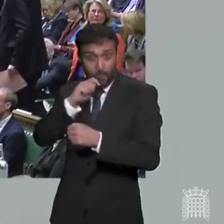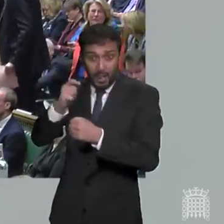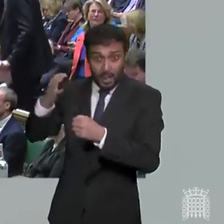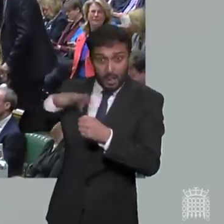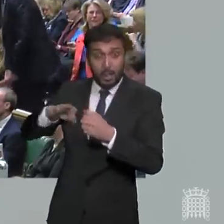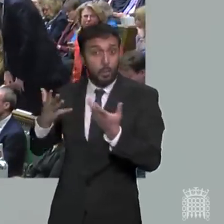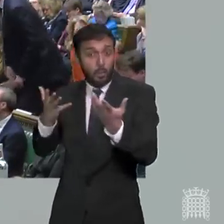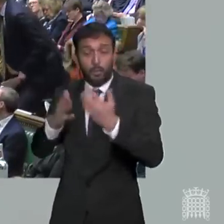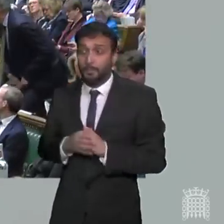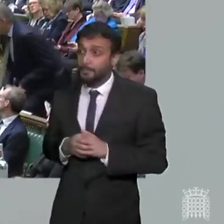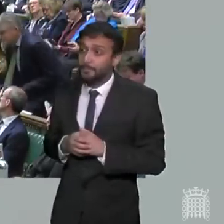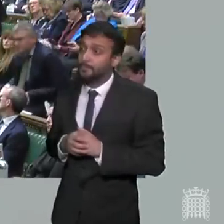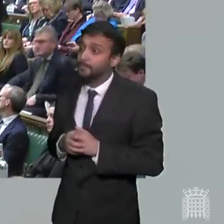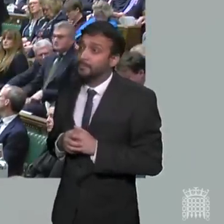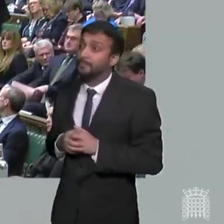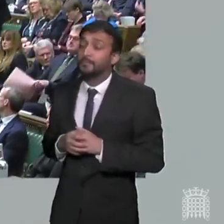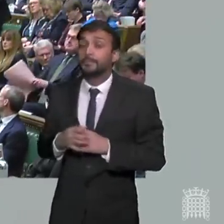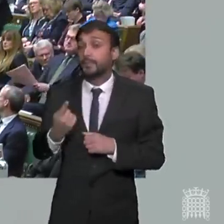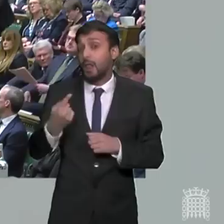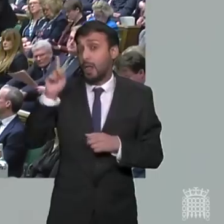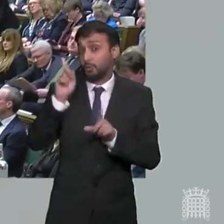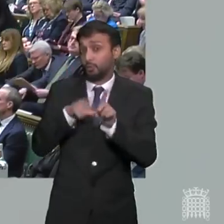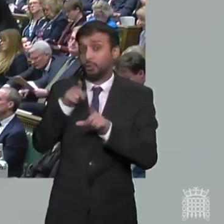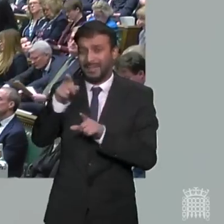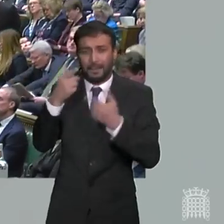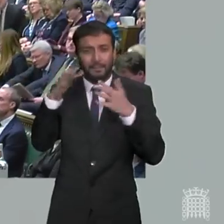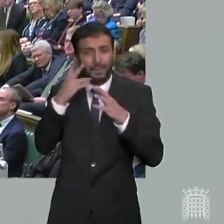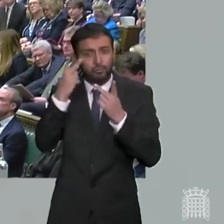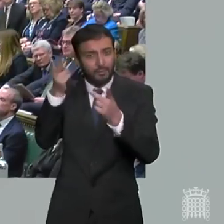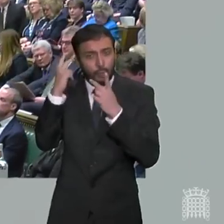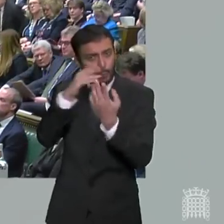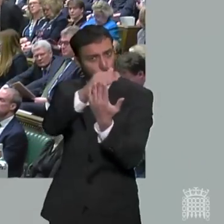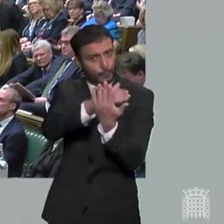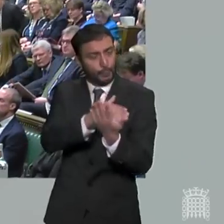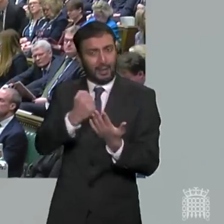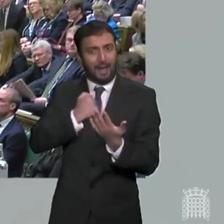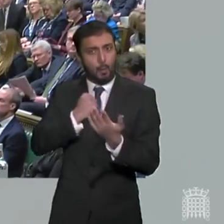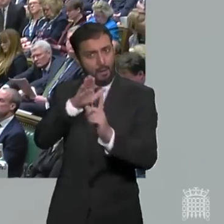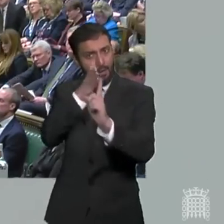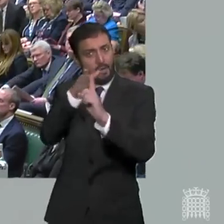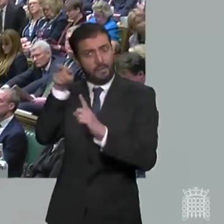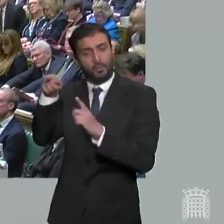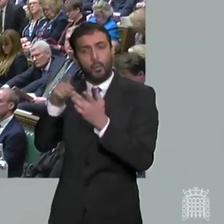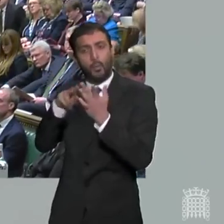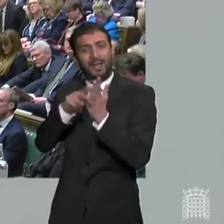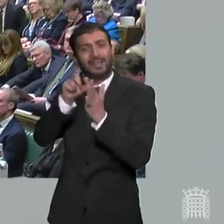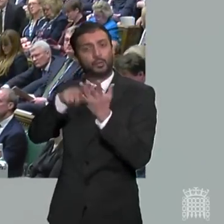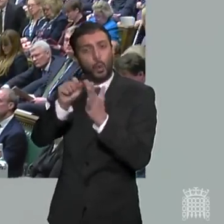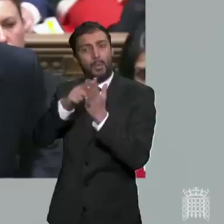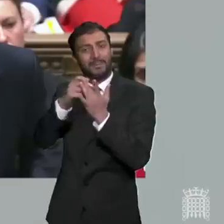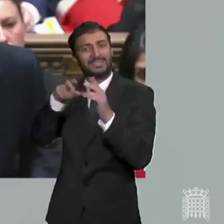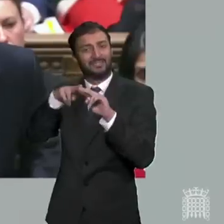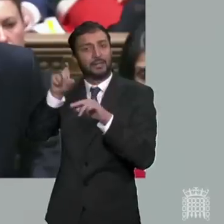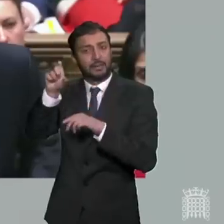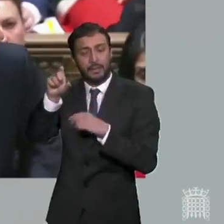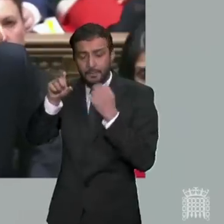review set out our Indo-Pacific tilt with regard to foreign policy. I reaffirmed this government's commitment to that tilt in a speech